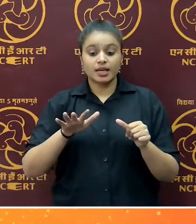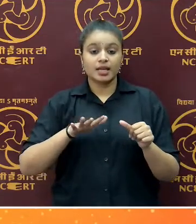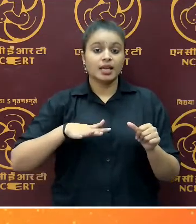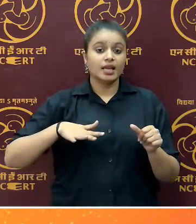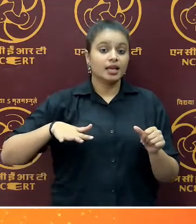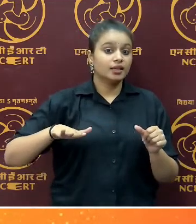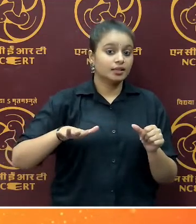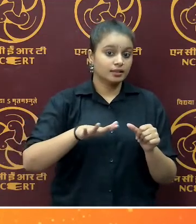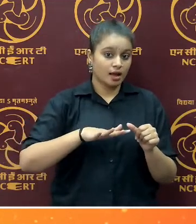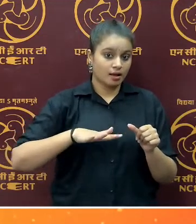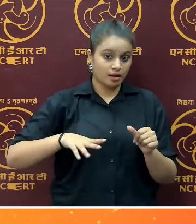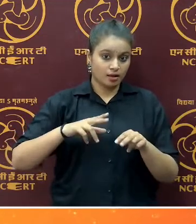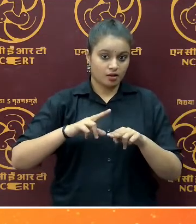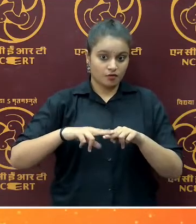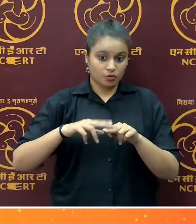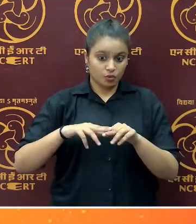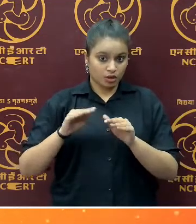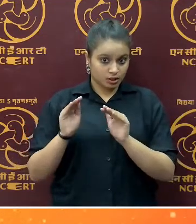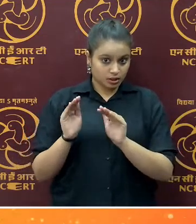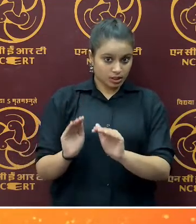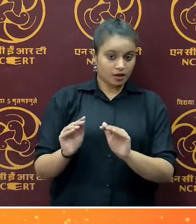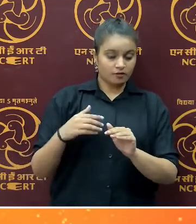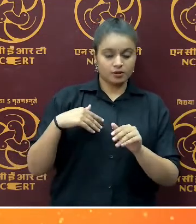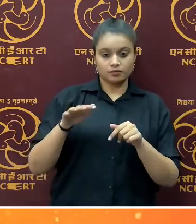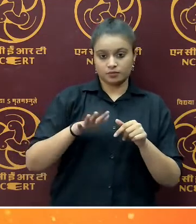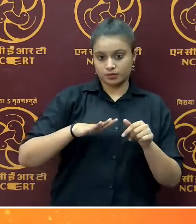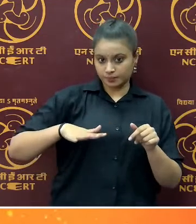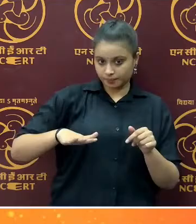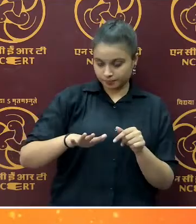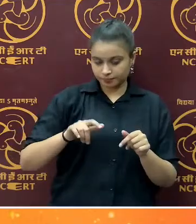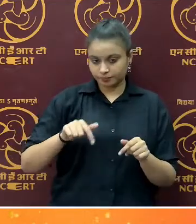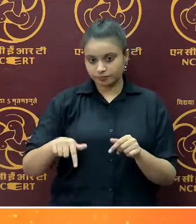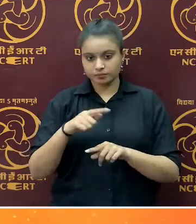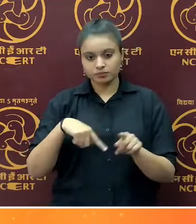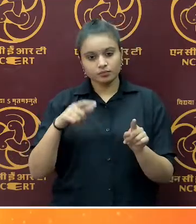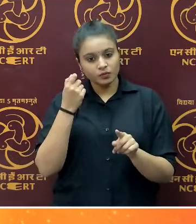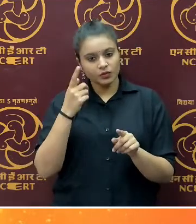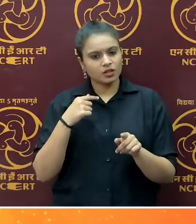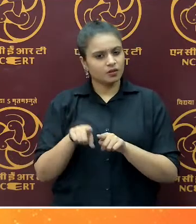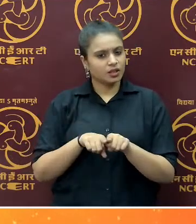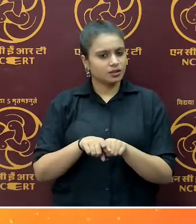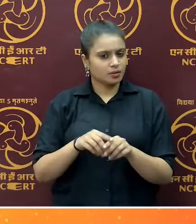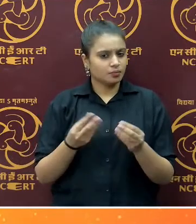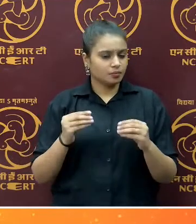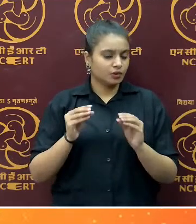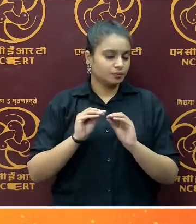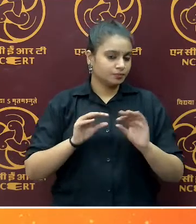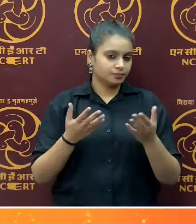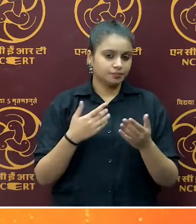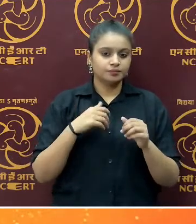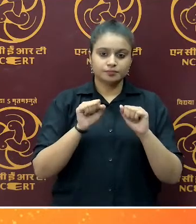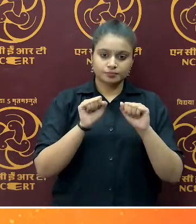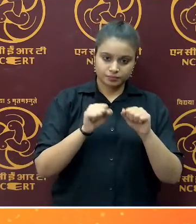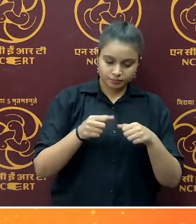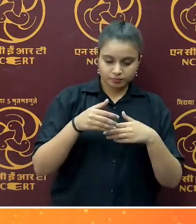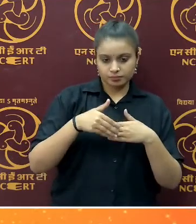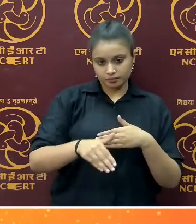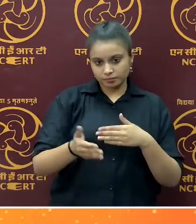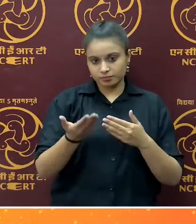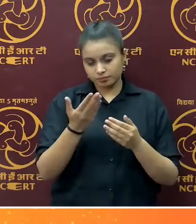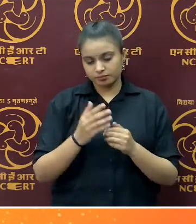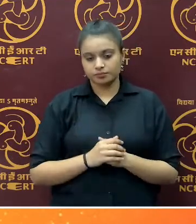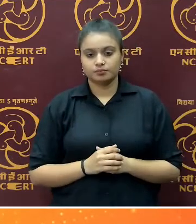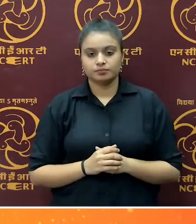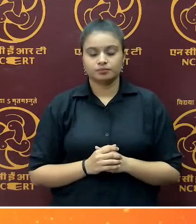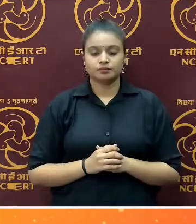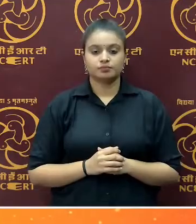which the force is applied. Okay. So ma'am, can we understand it with examples? Yes, we'll see these examples